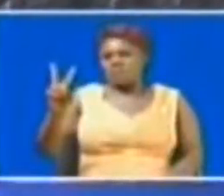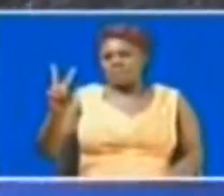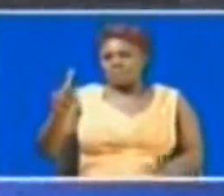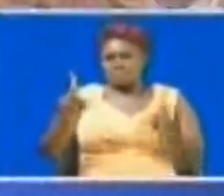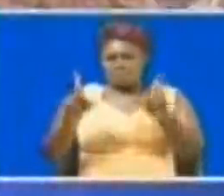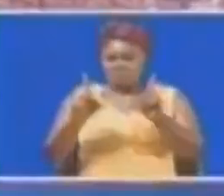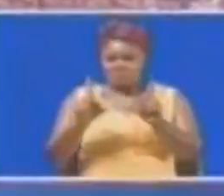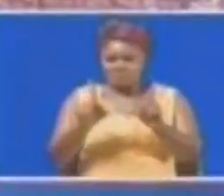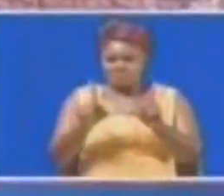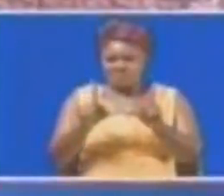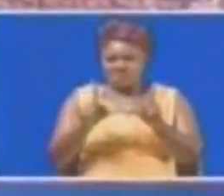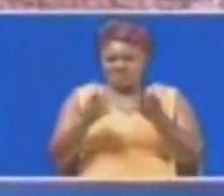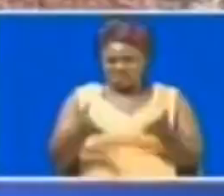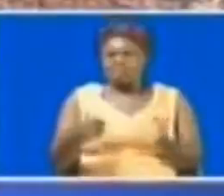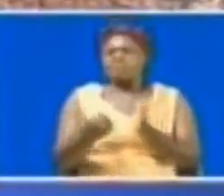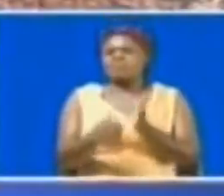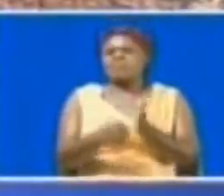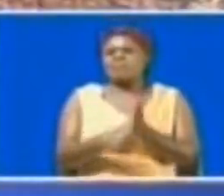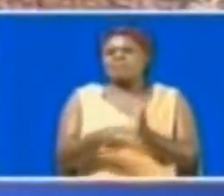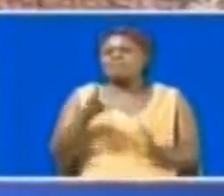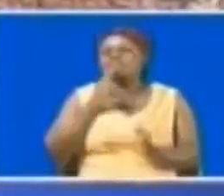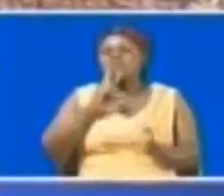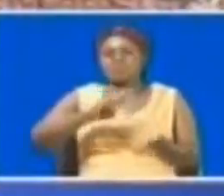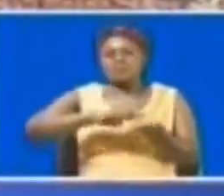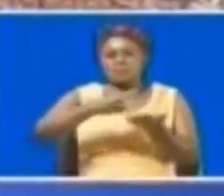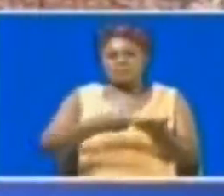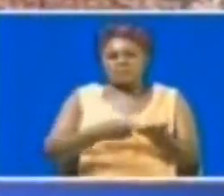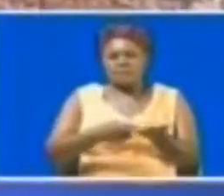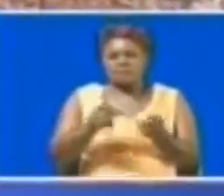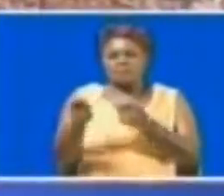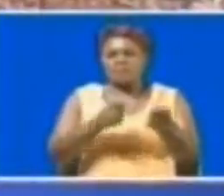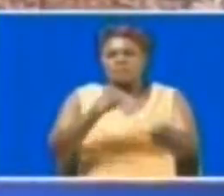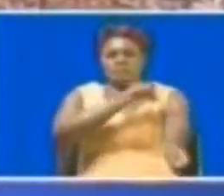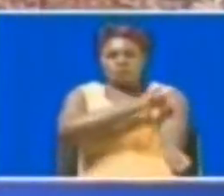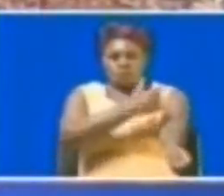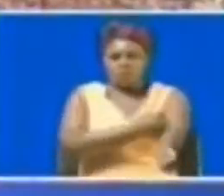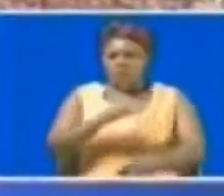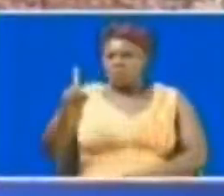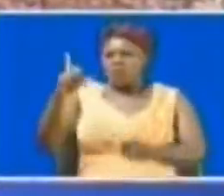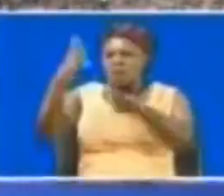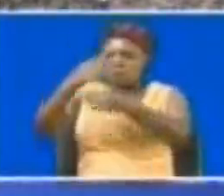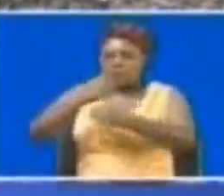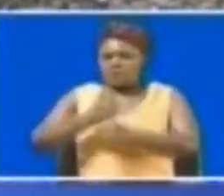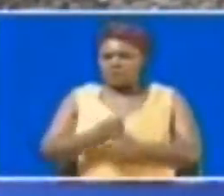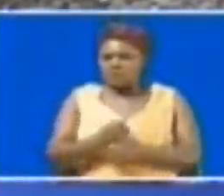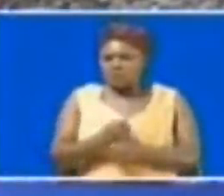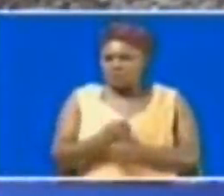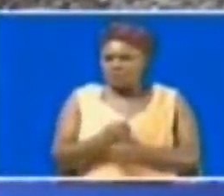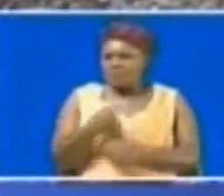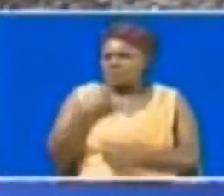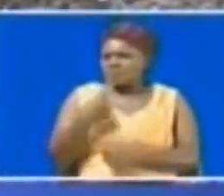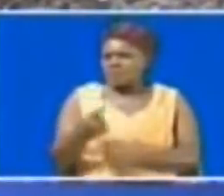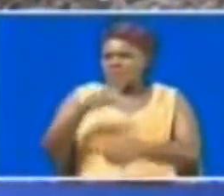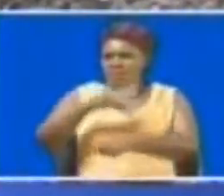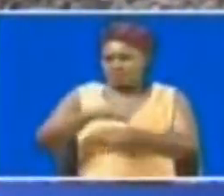The licenses, which are however in contention by the Water Resources Management Authority, WARMA. One of the company's multiple hauliers say